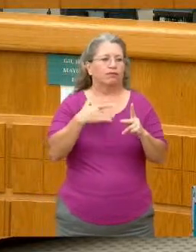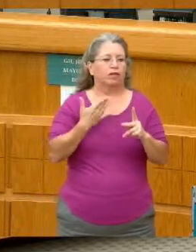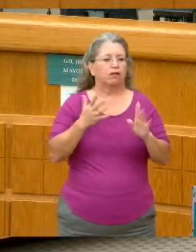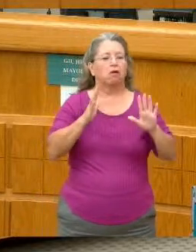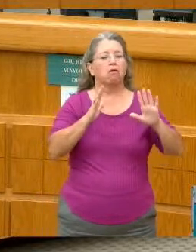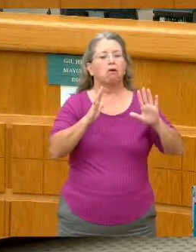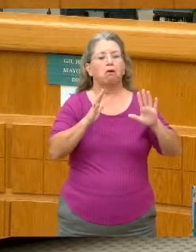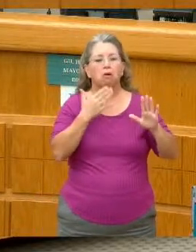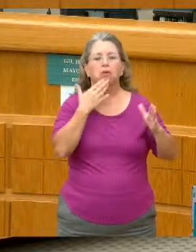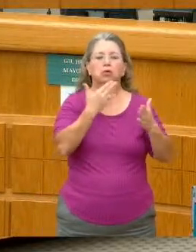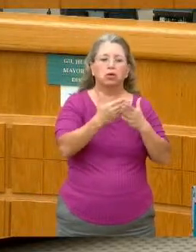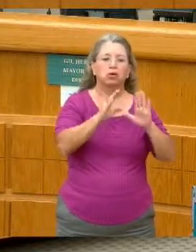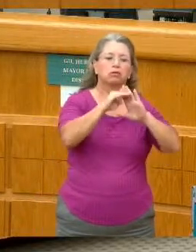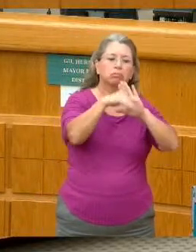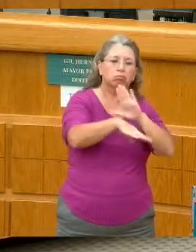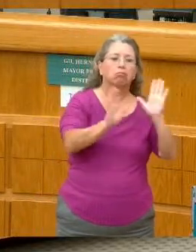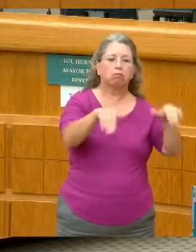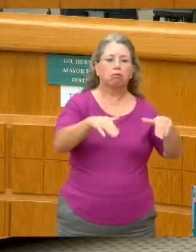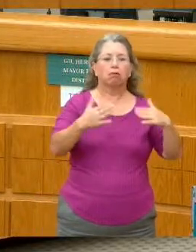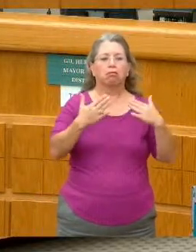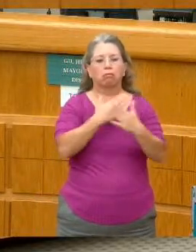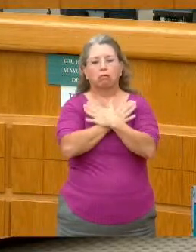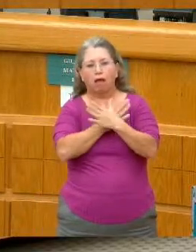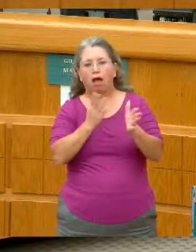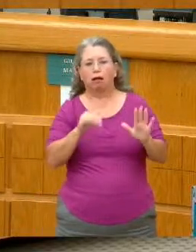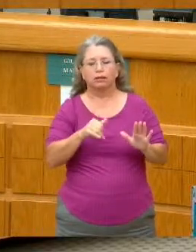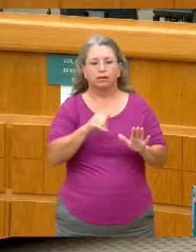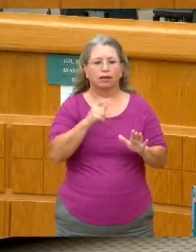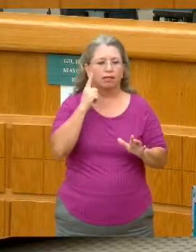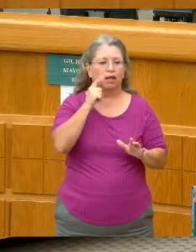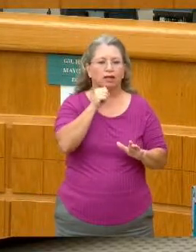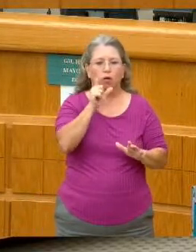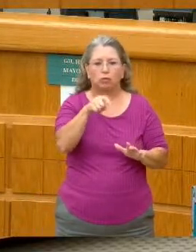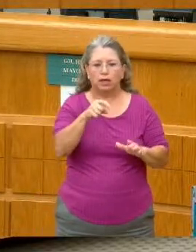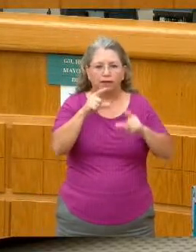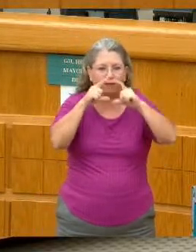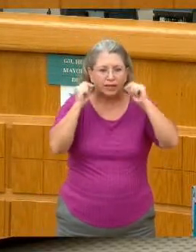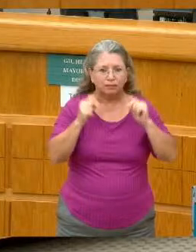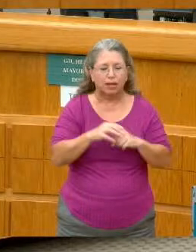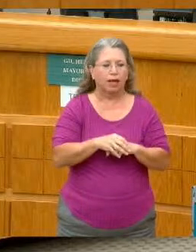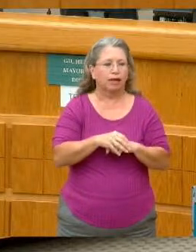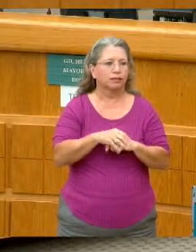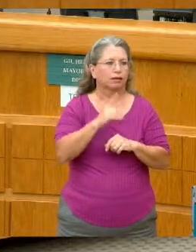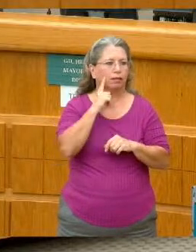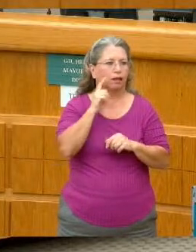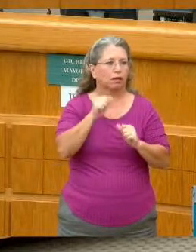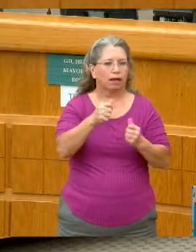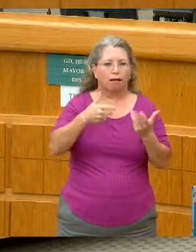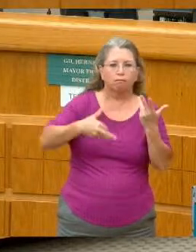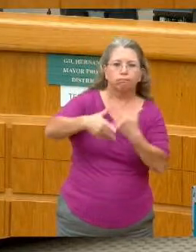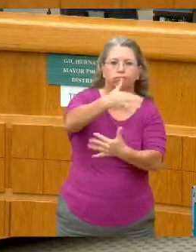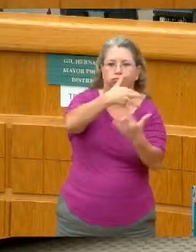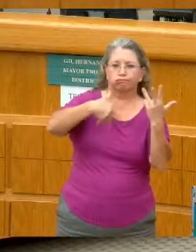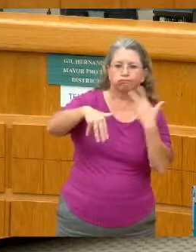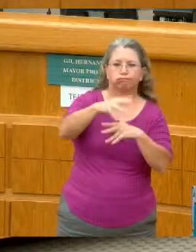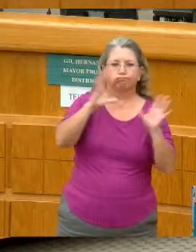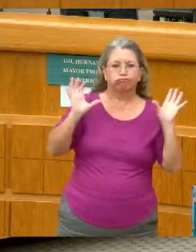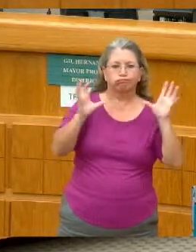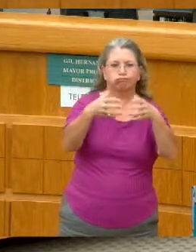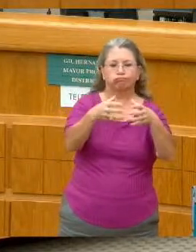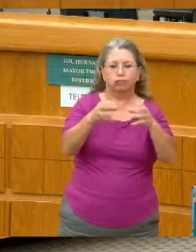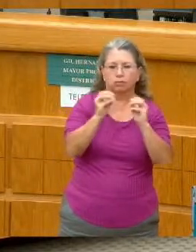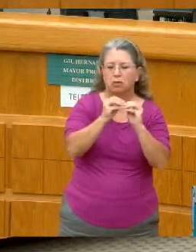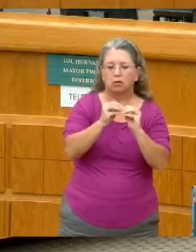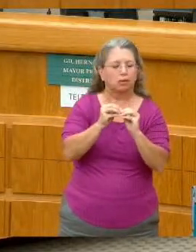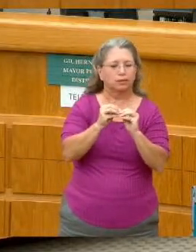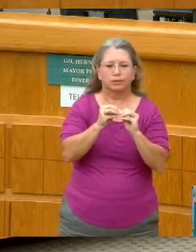more, saying, okay, we don't have to wear our face mask anymore, and not social distancing and that type of thing. So we need this to come